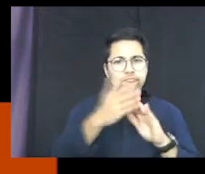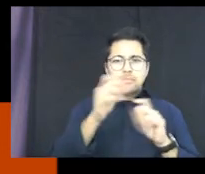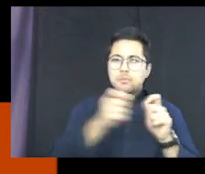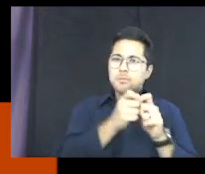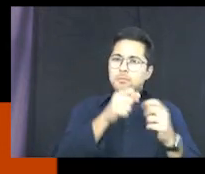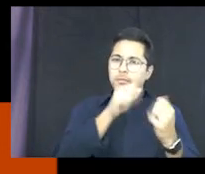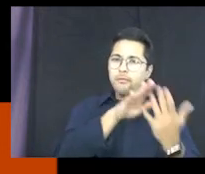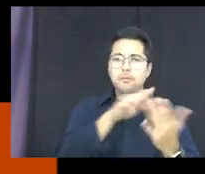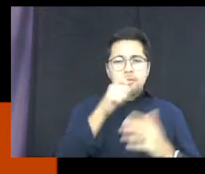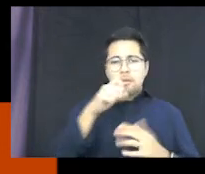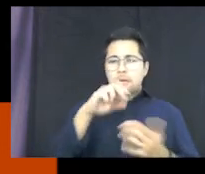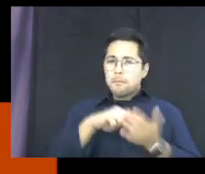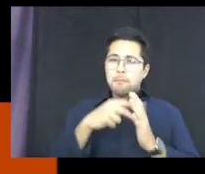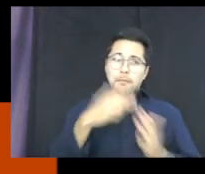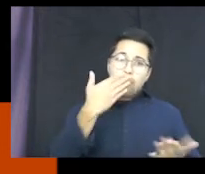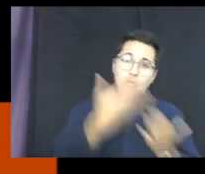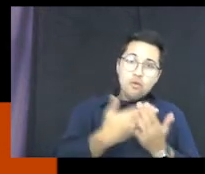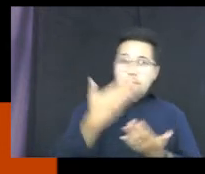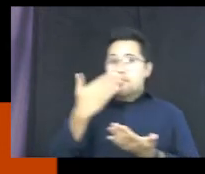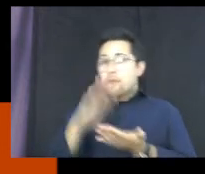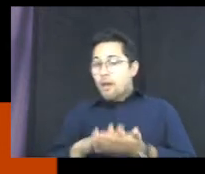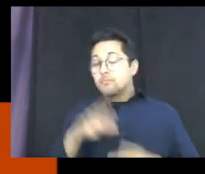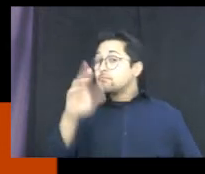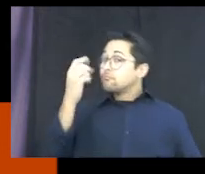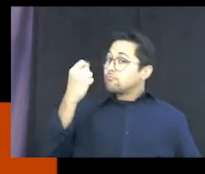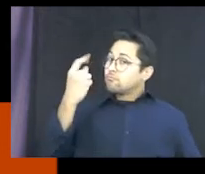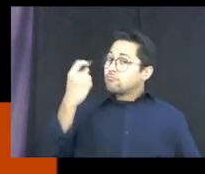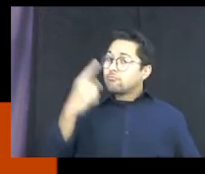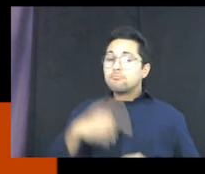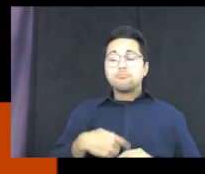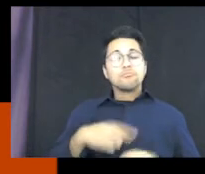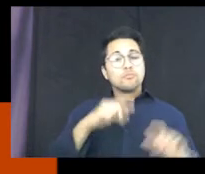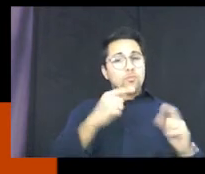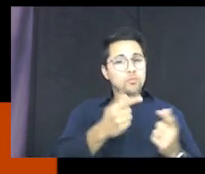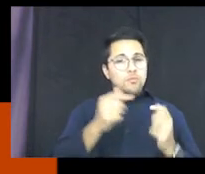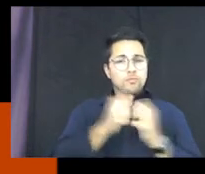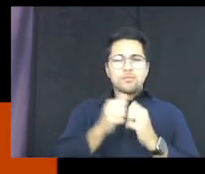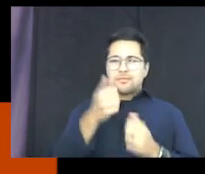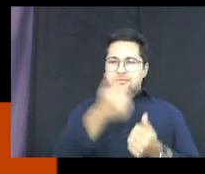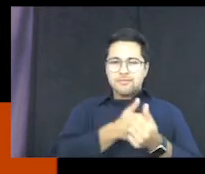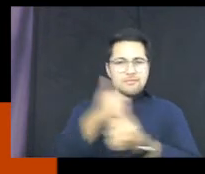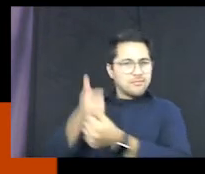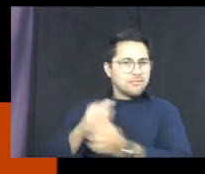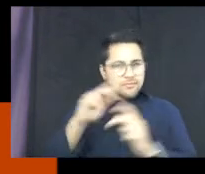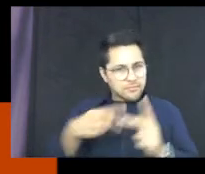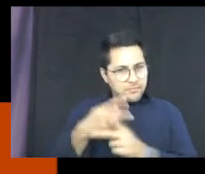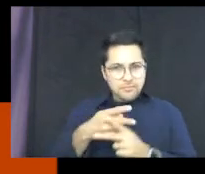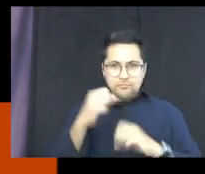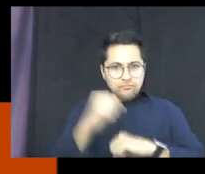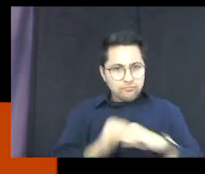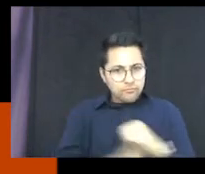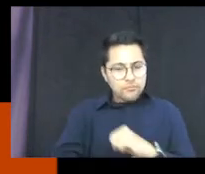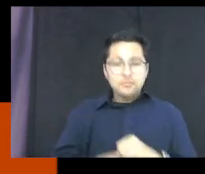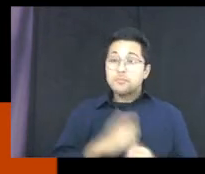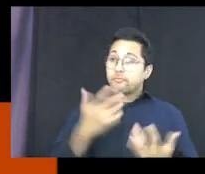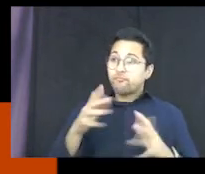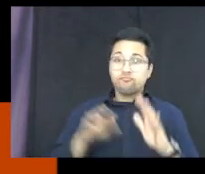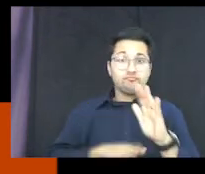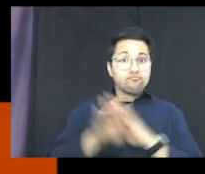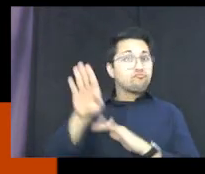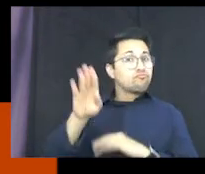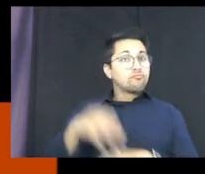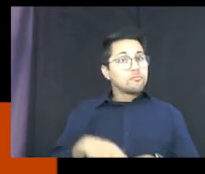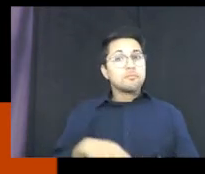it inherently good or bad. At the same time, groups with each type of structure I have mentioned have thrived